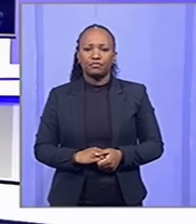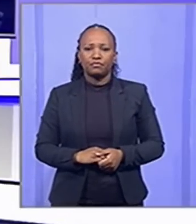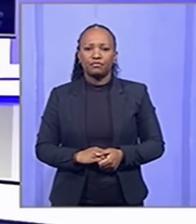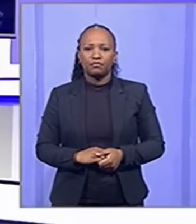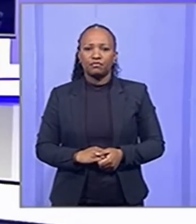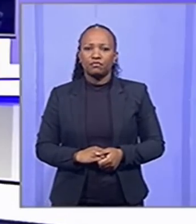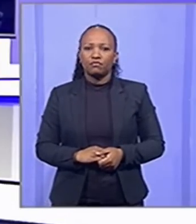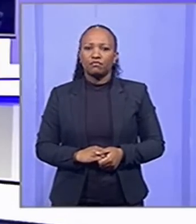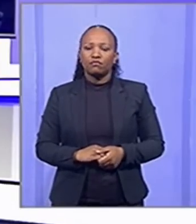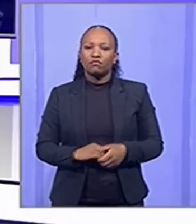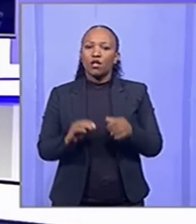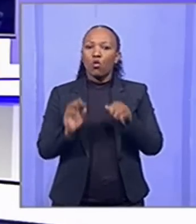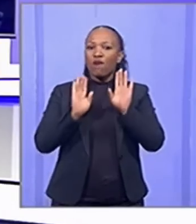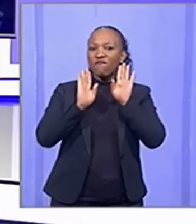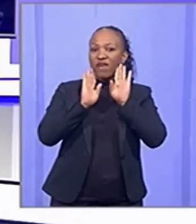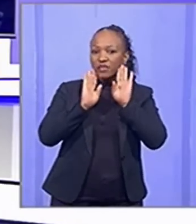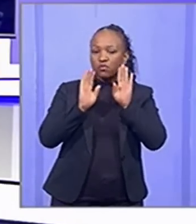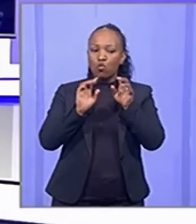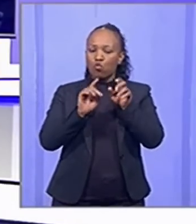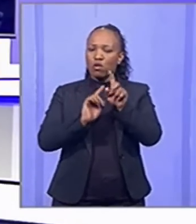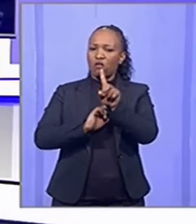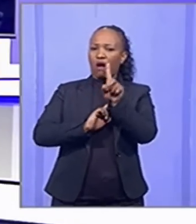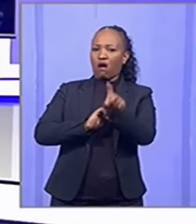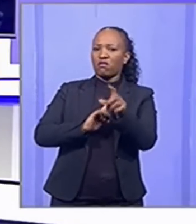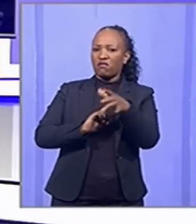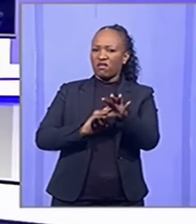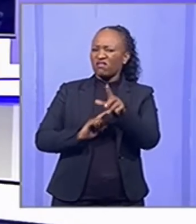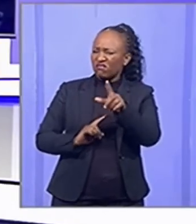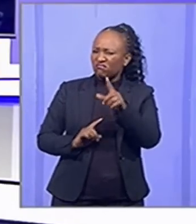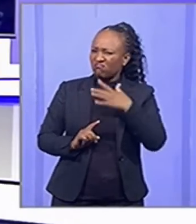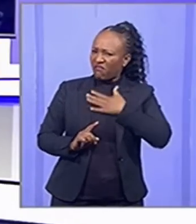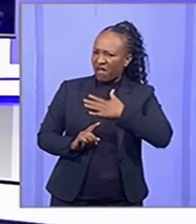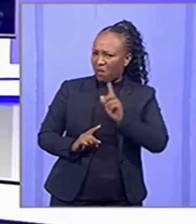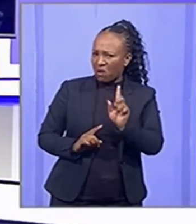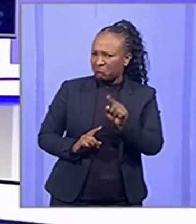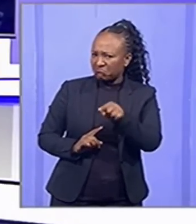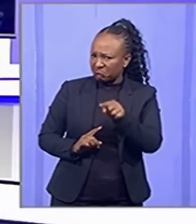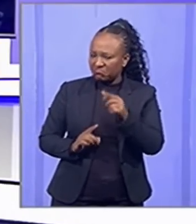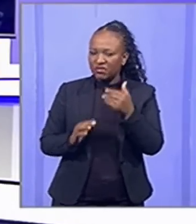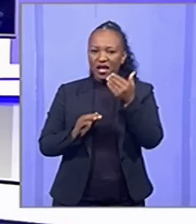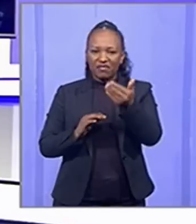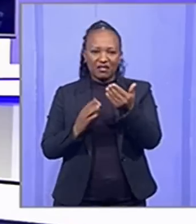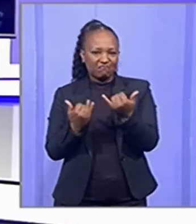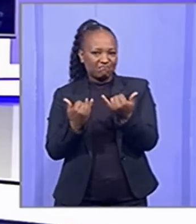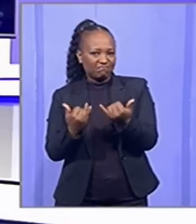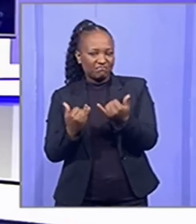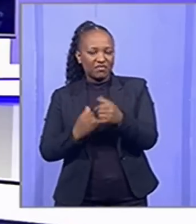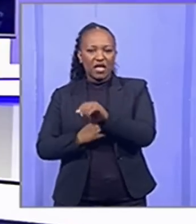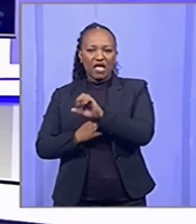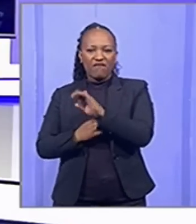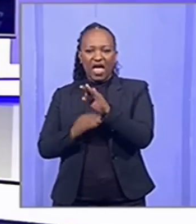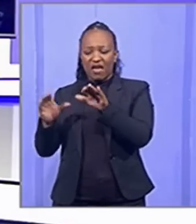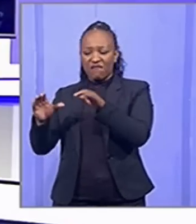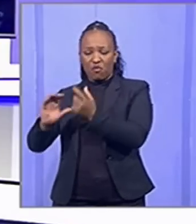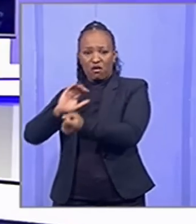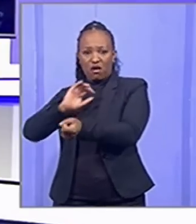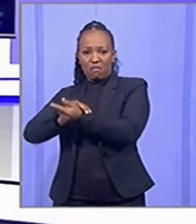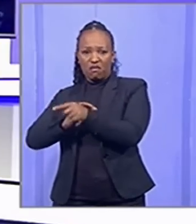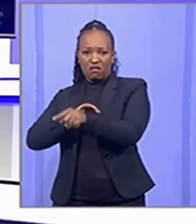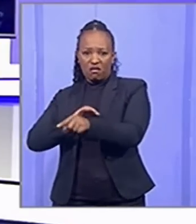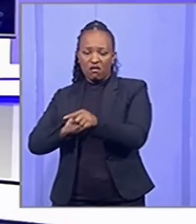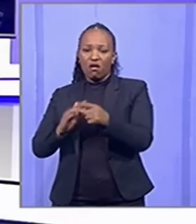Pejana le qhepeng la rona la Facebook re butsitse potso ya hore maikutlo a ho ke afe ka diketsalo tsa morao tje mogeng ona wa EFF ona ke